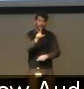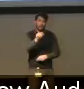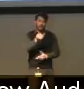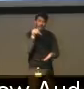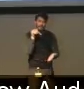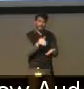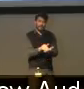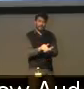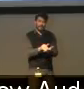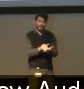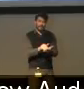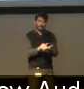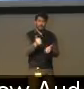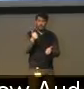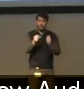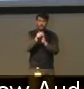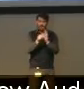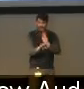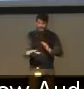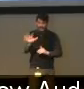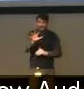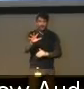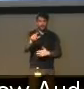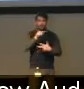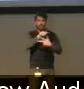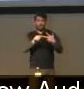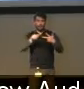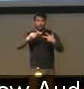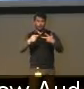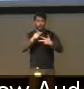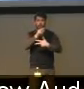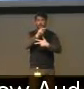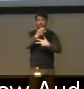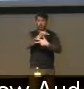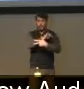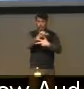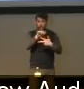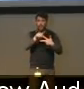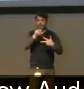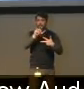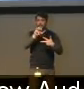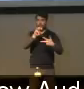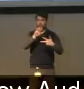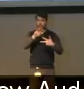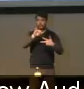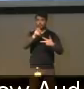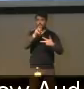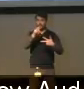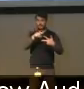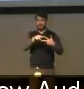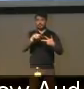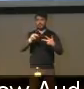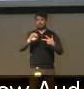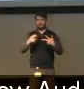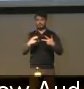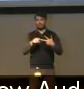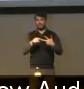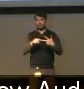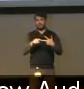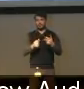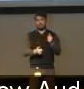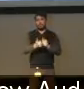most cases by state behind New York and New Jersey. While this is sobering news, I do want to address some